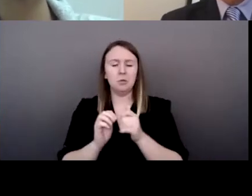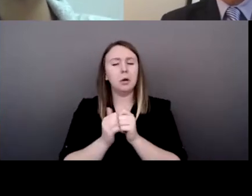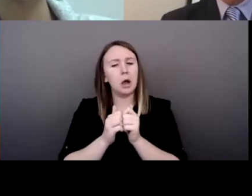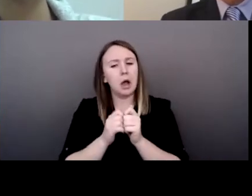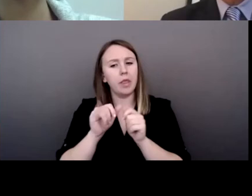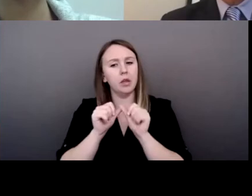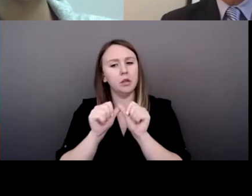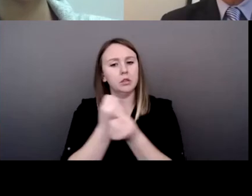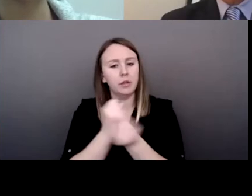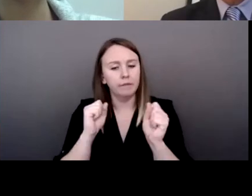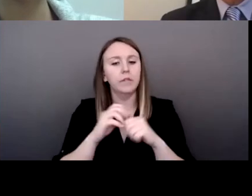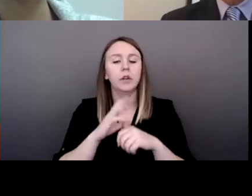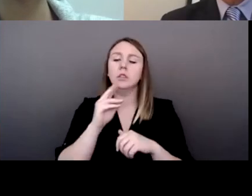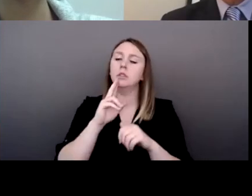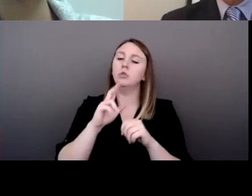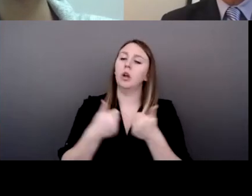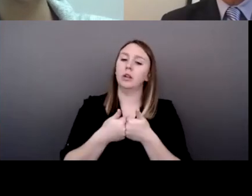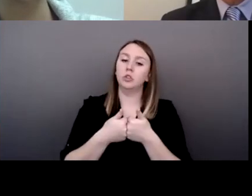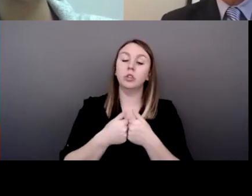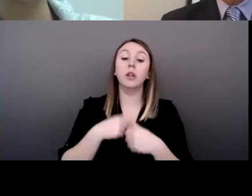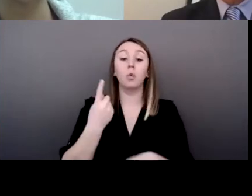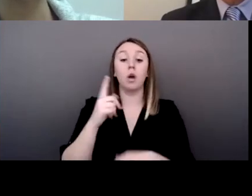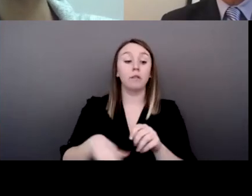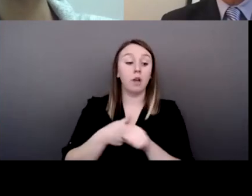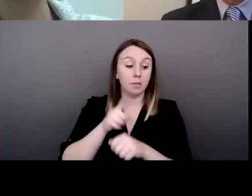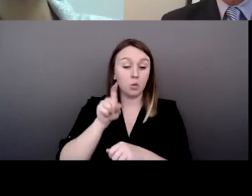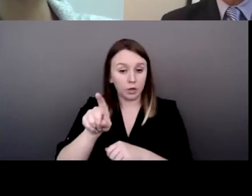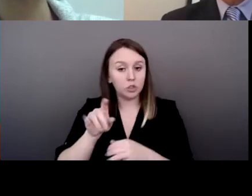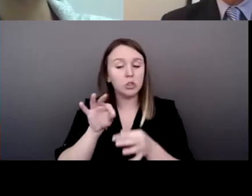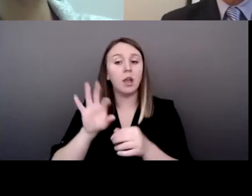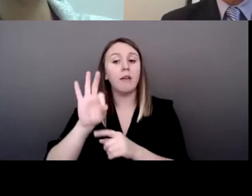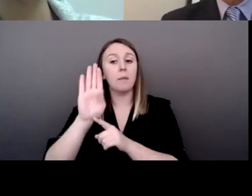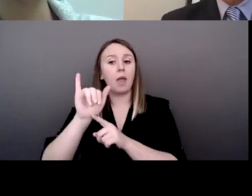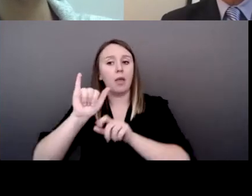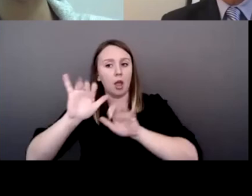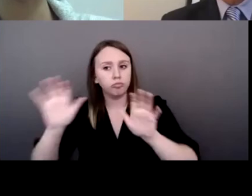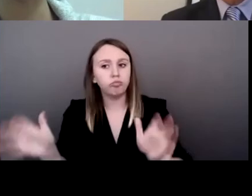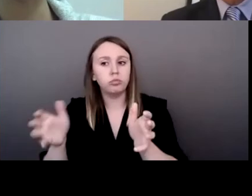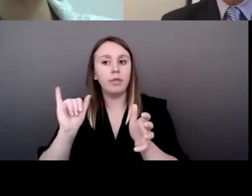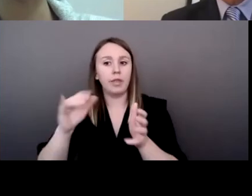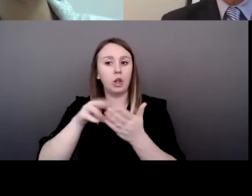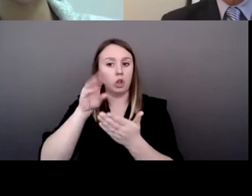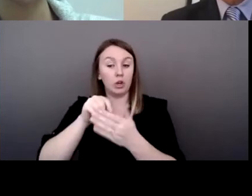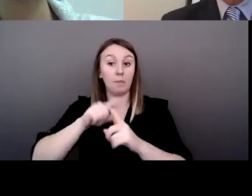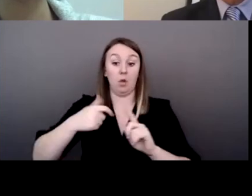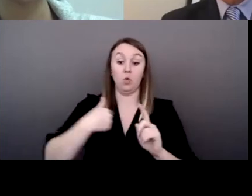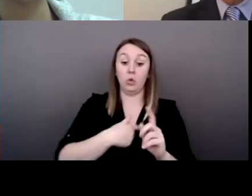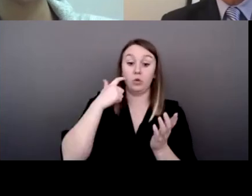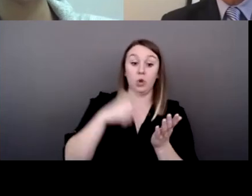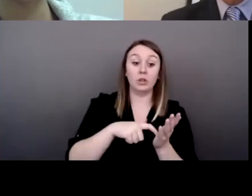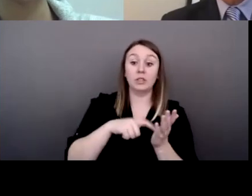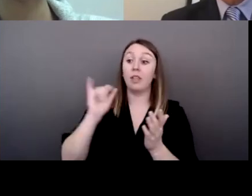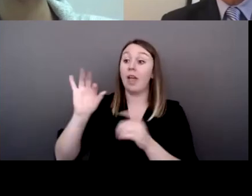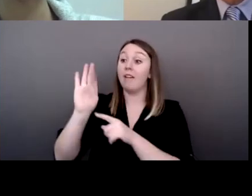was a follow-up question about, like, this is the FBI that encourages this learning, but we're seeing that it doesn't transfer to other agencies,